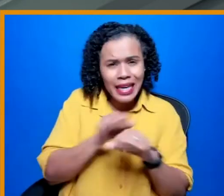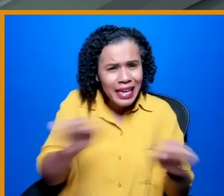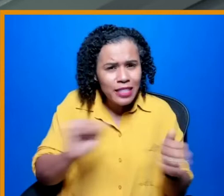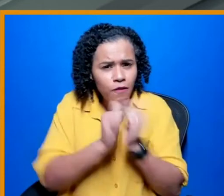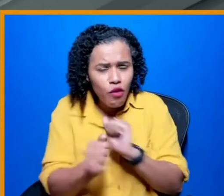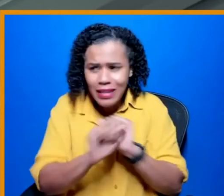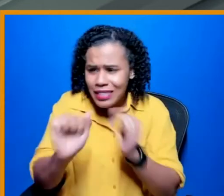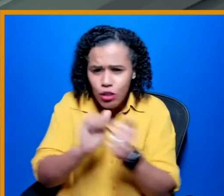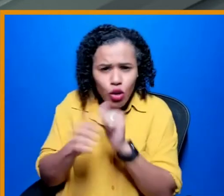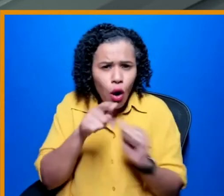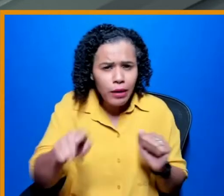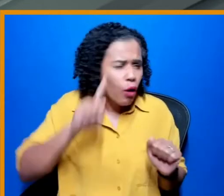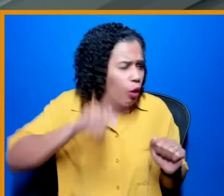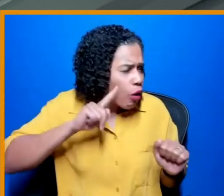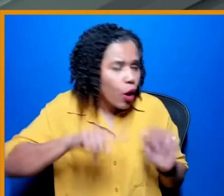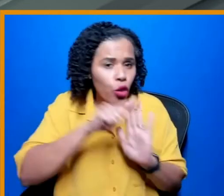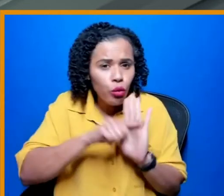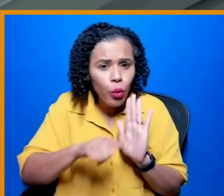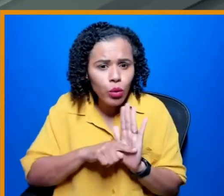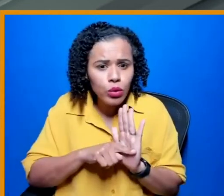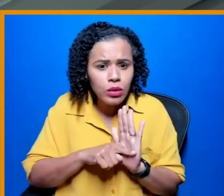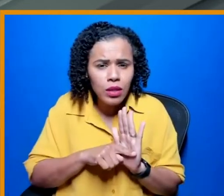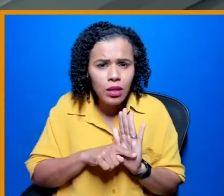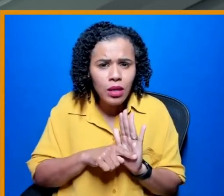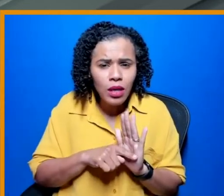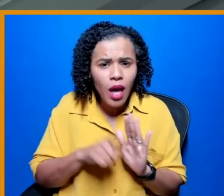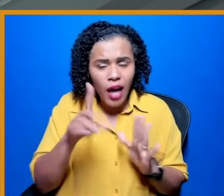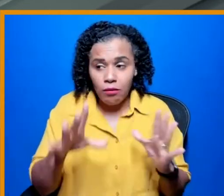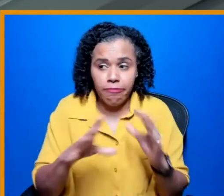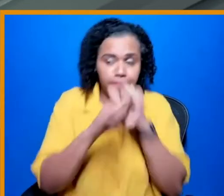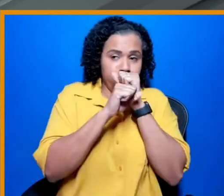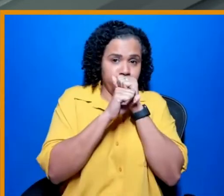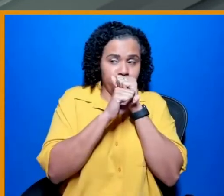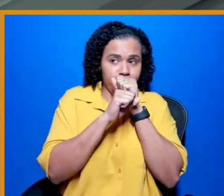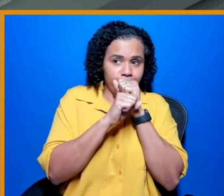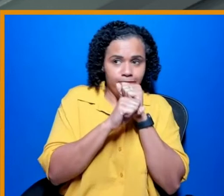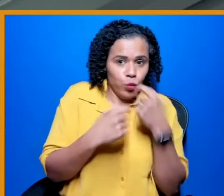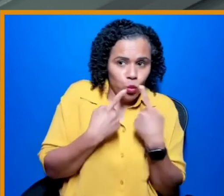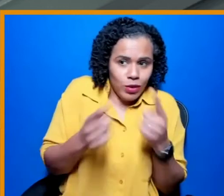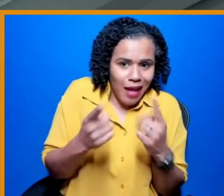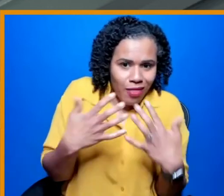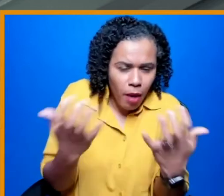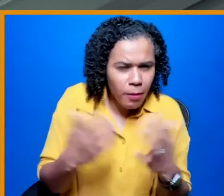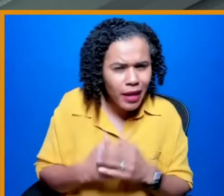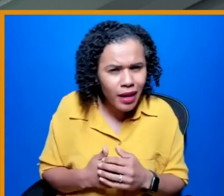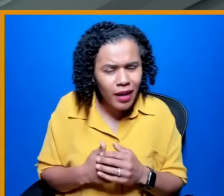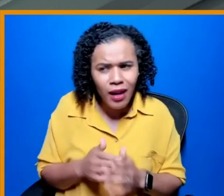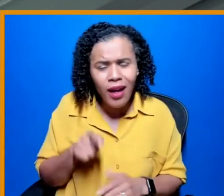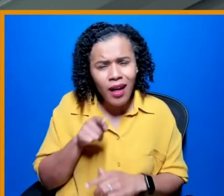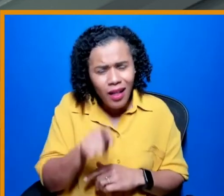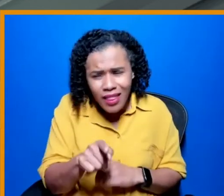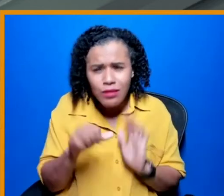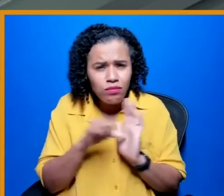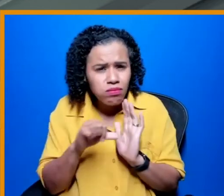and indeed if the public should even know about it. And Conference, this isn't a party political issue in many respects. People of